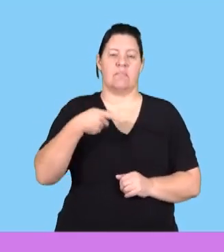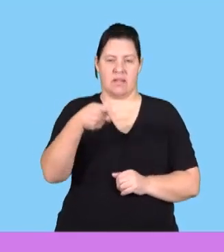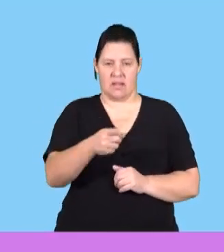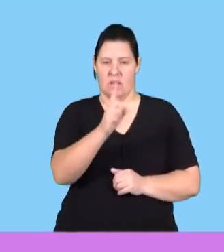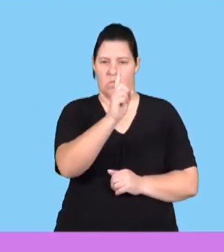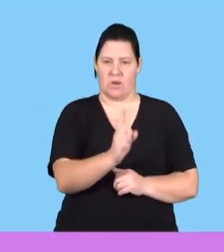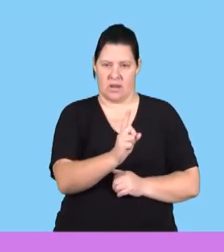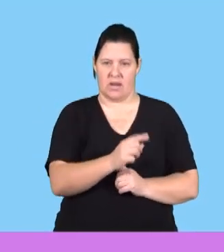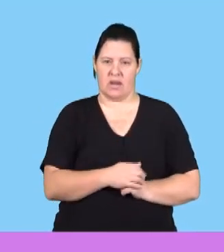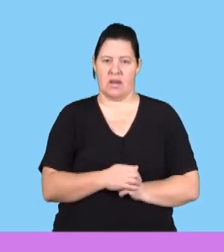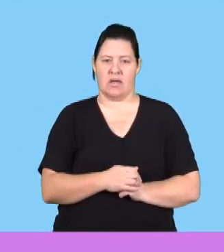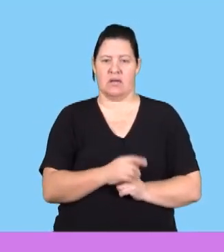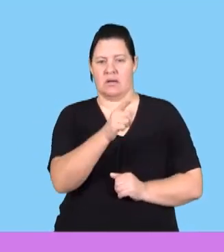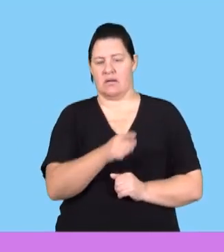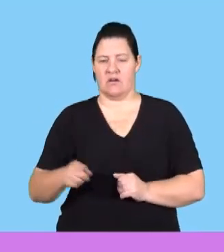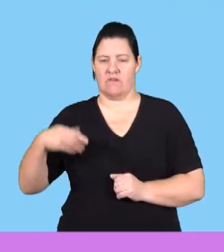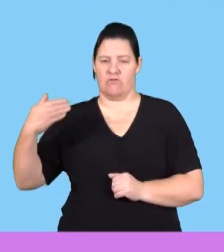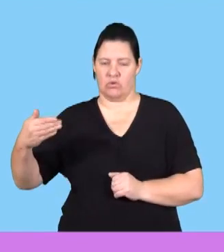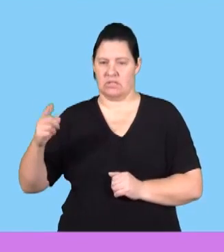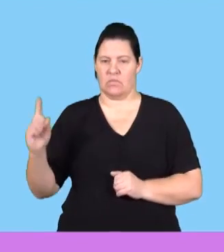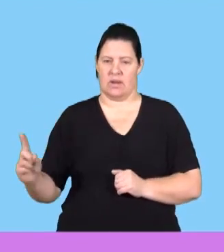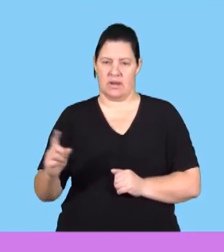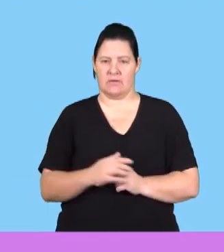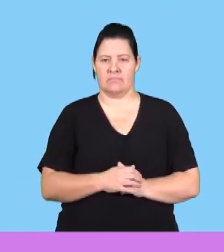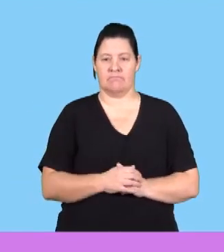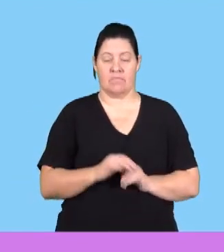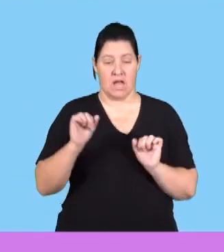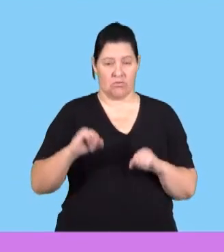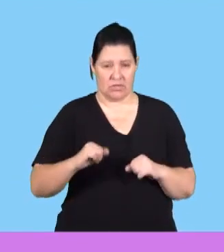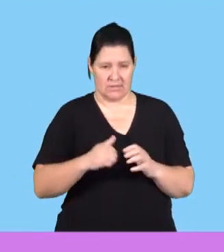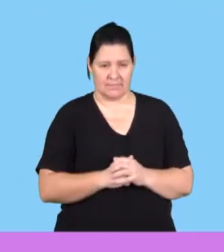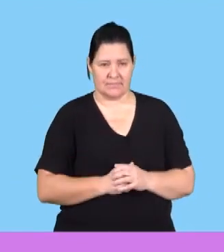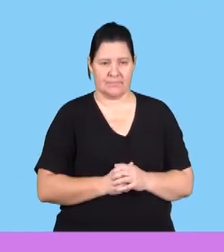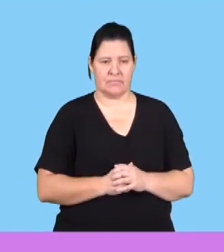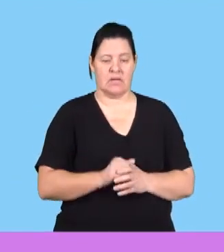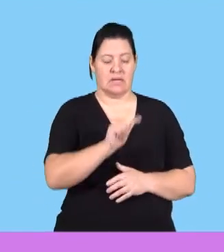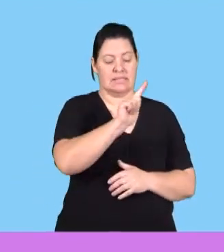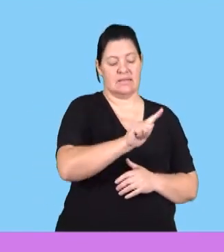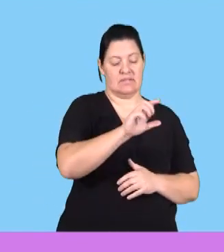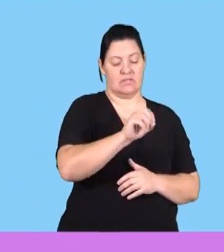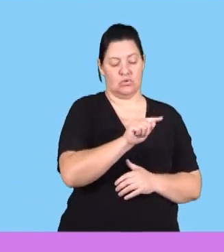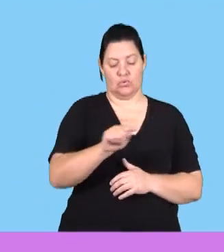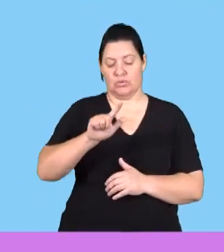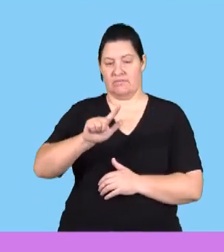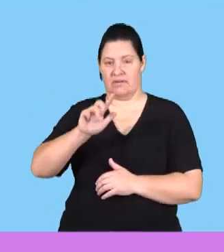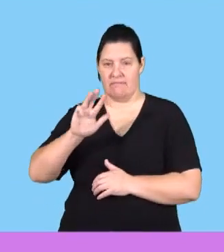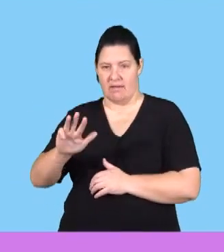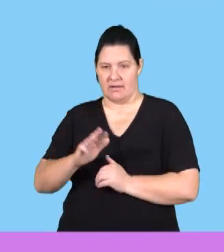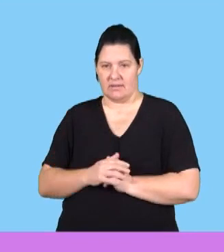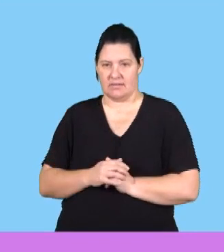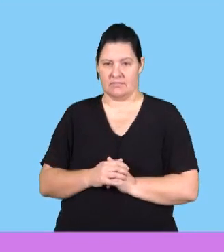again, that's a female, so its tally is 1, and that's 1. We agree? All right, so now I'm moving